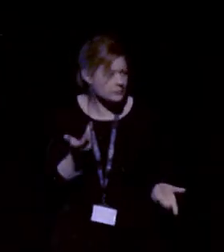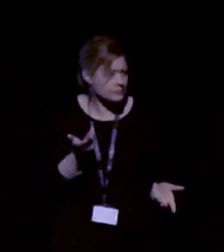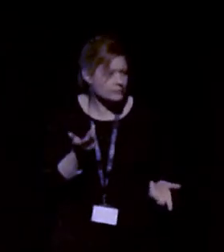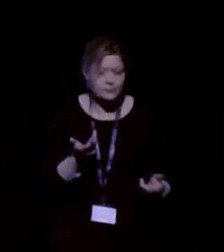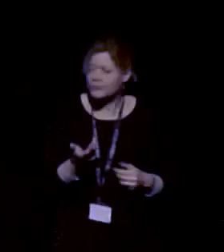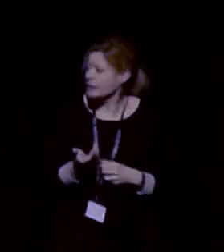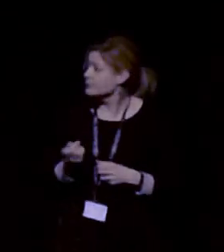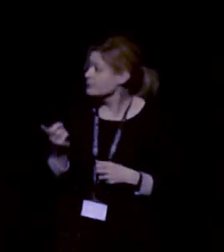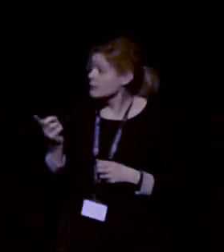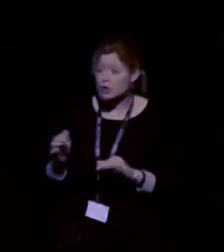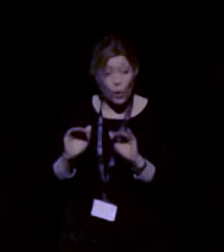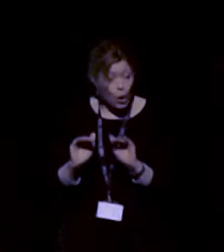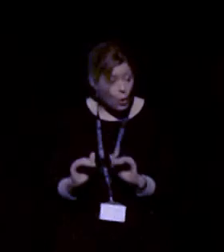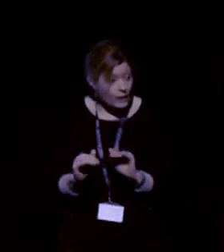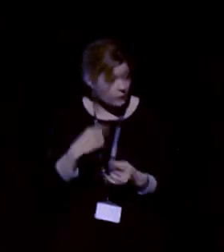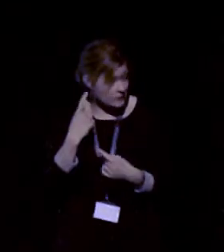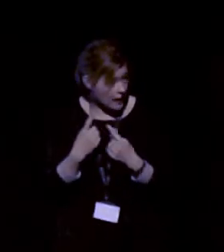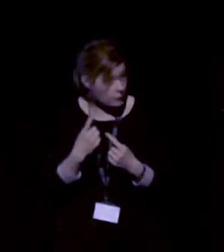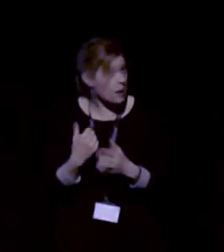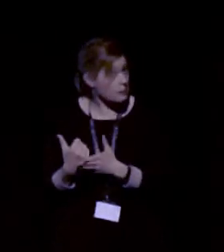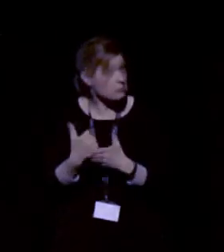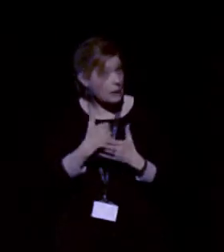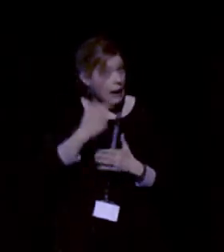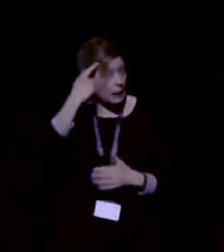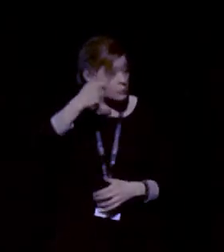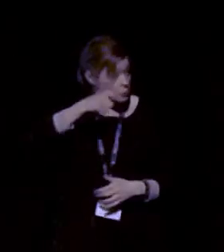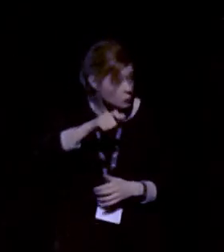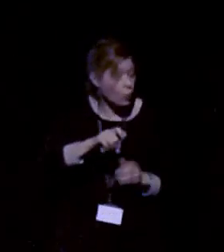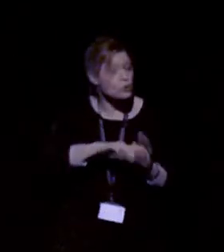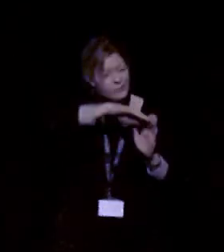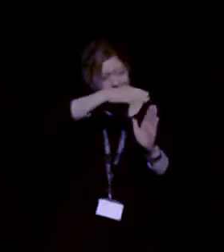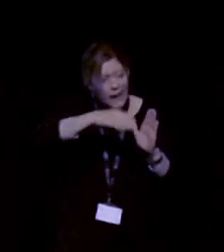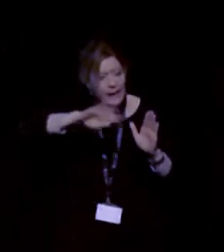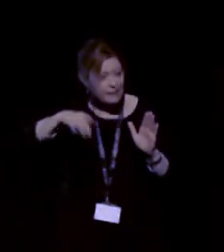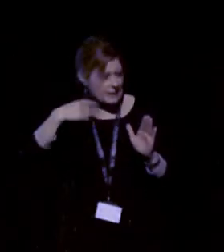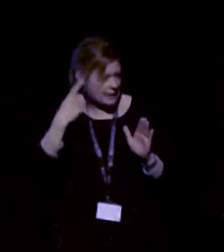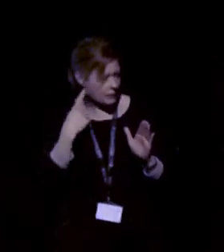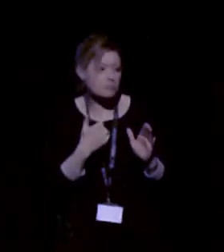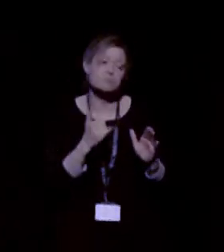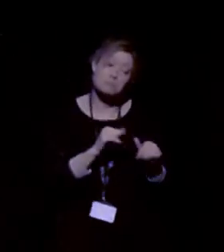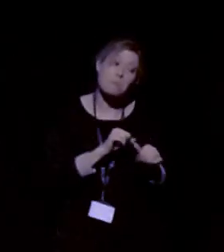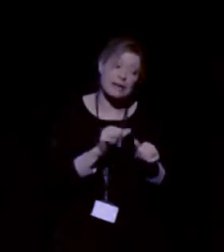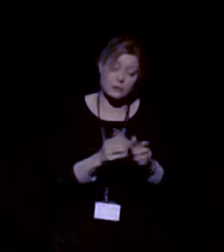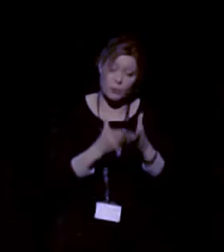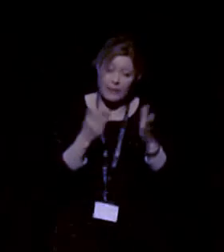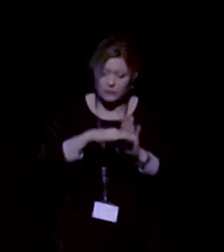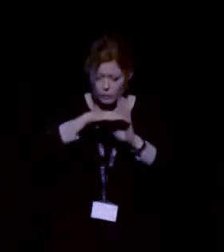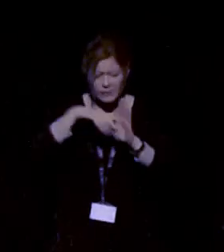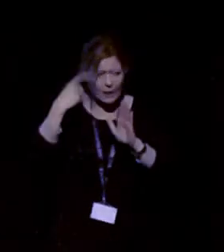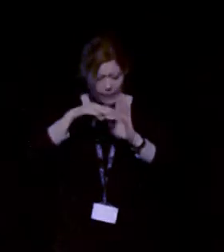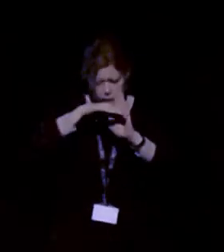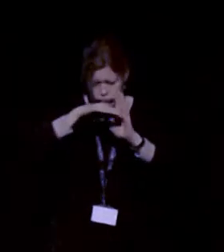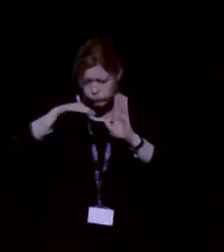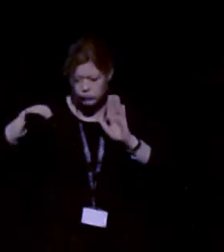these low-level sounds may be effective in doing that. Dynamic sounds may be more effective than steady sounds, but we really need